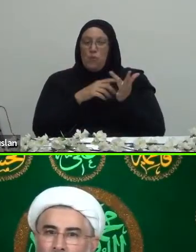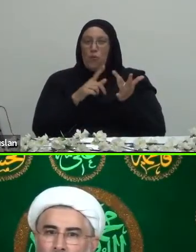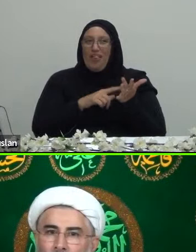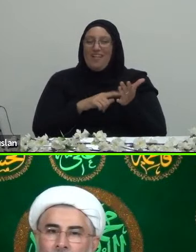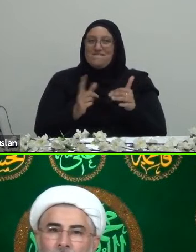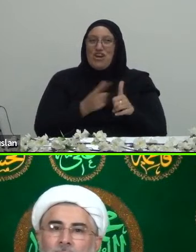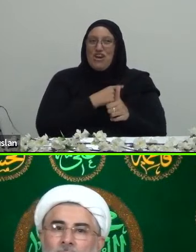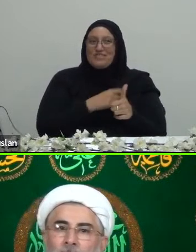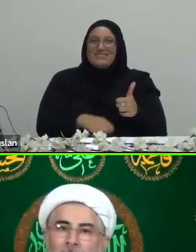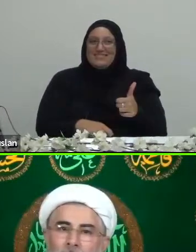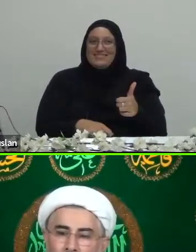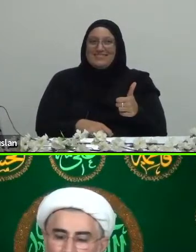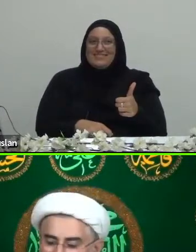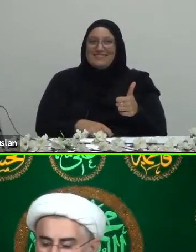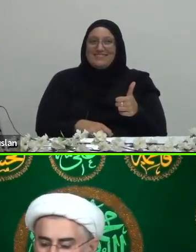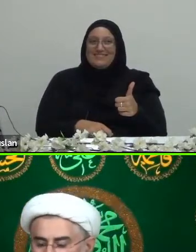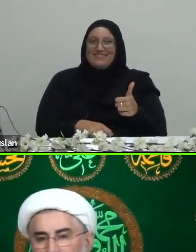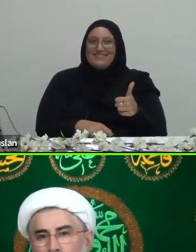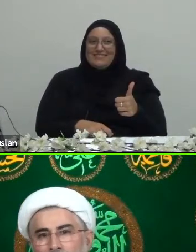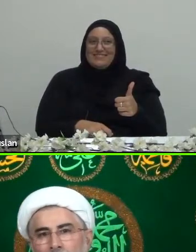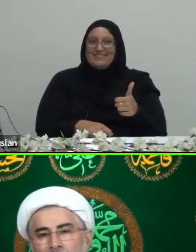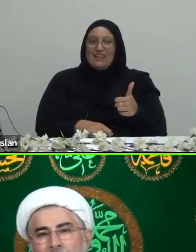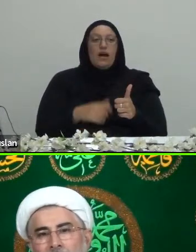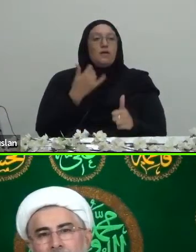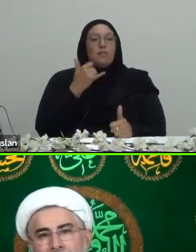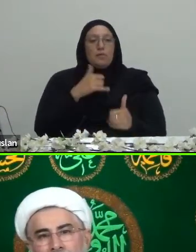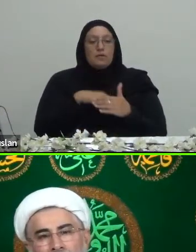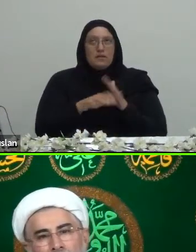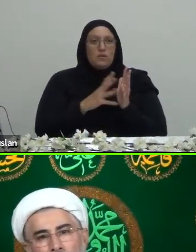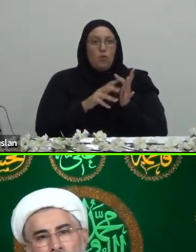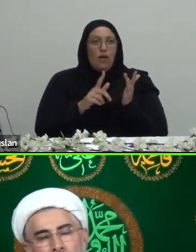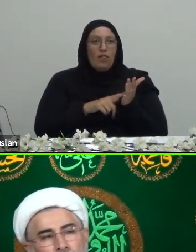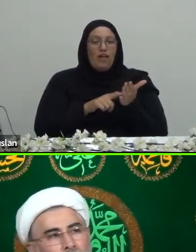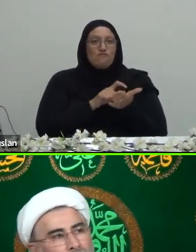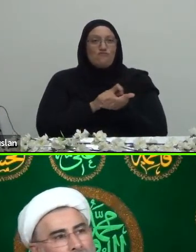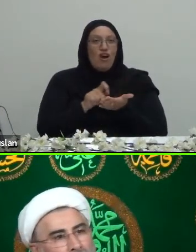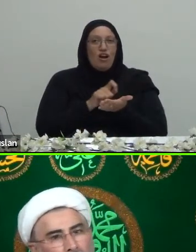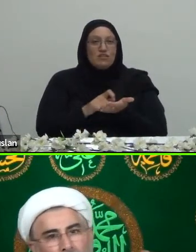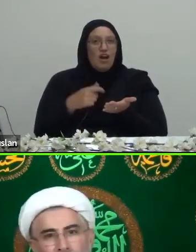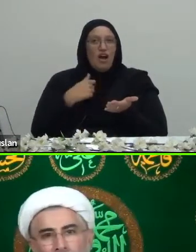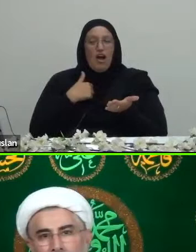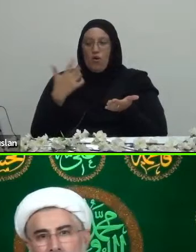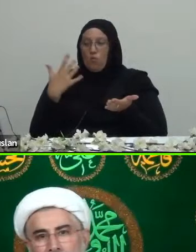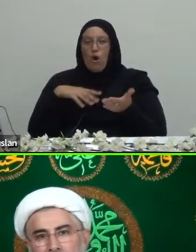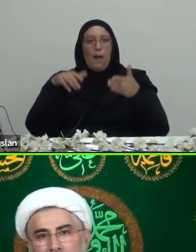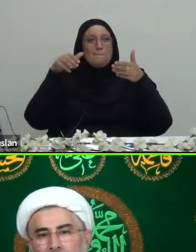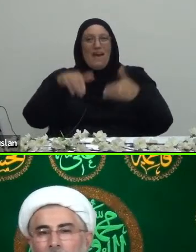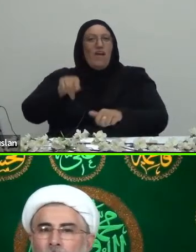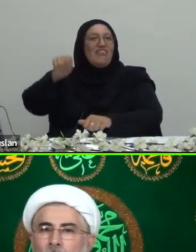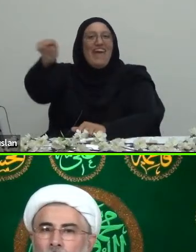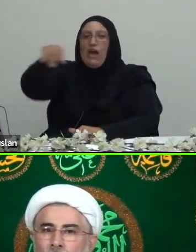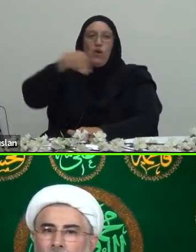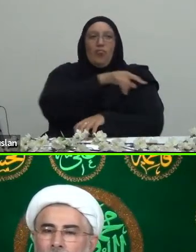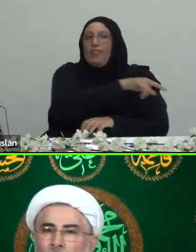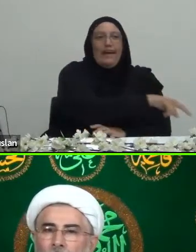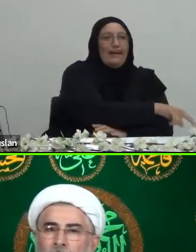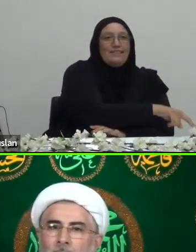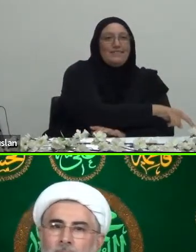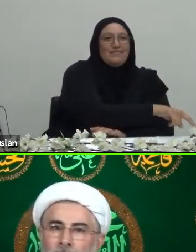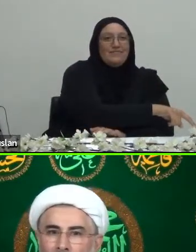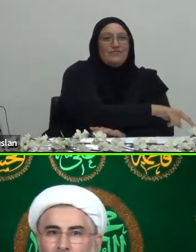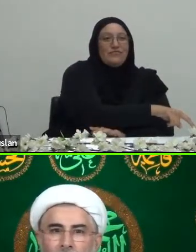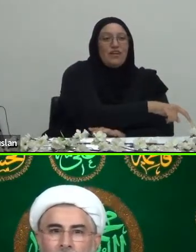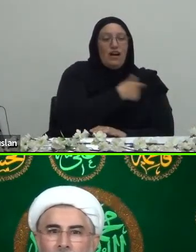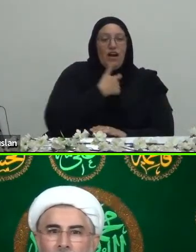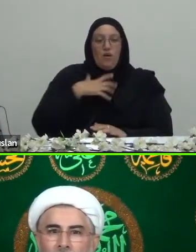and execute it. Simply because maybe in my will I've written that I wish to be buried in certain place. I wish to be watched